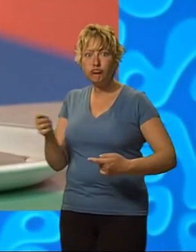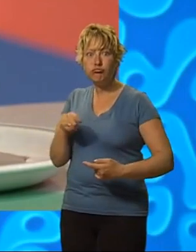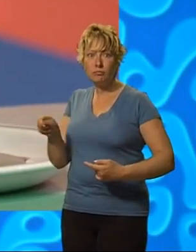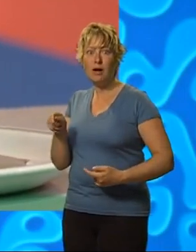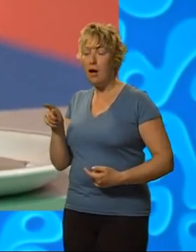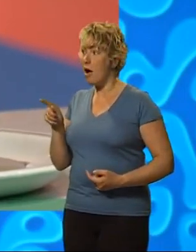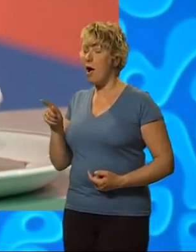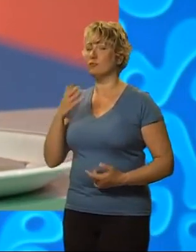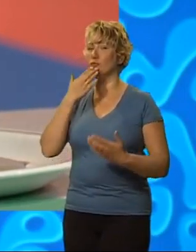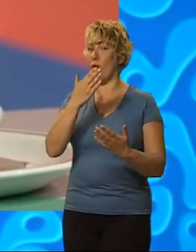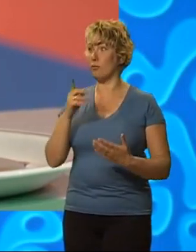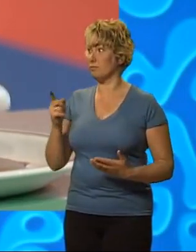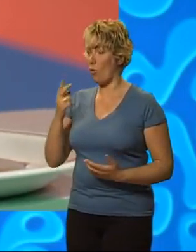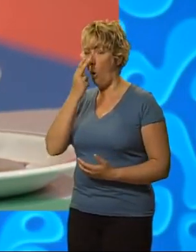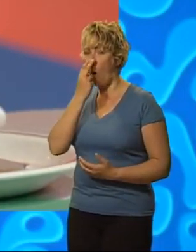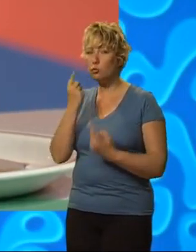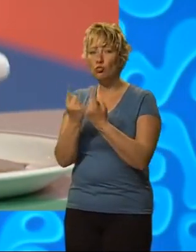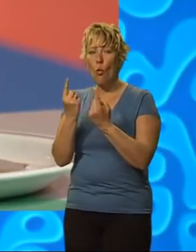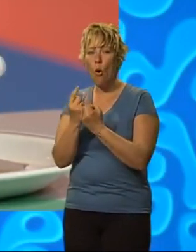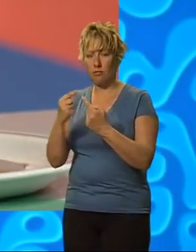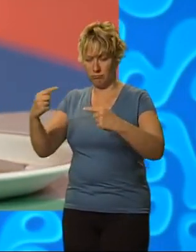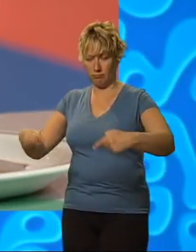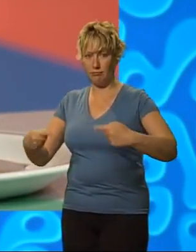toy tyres rolled in paint